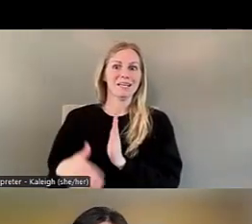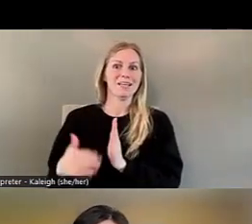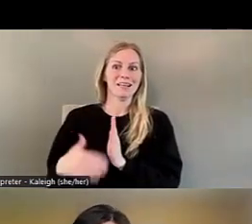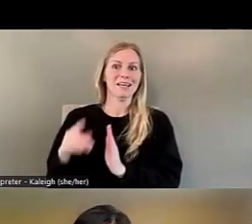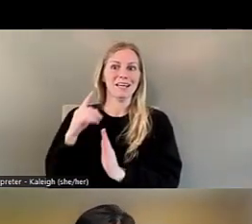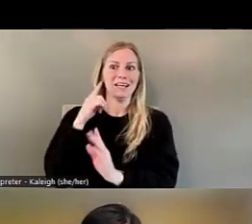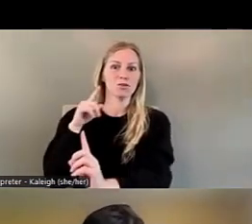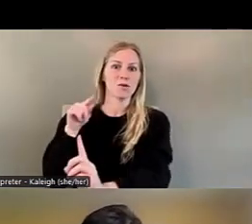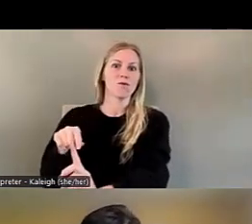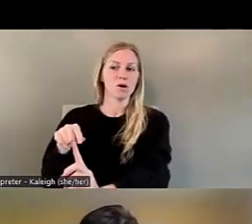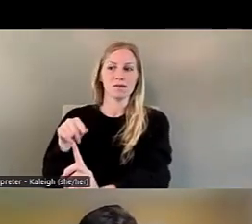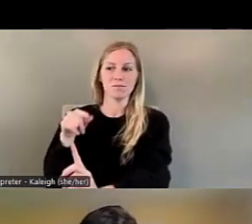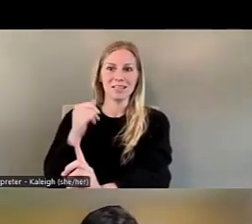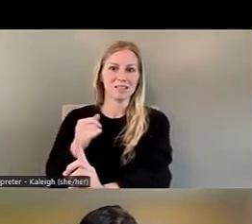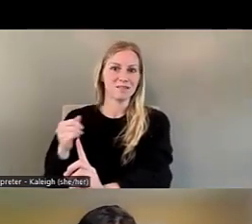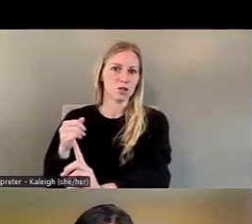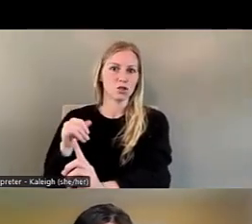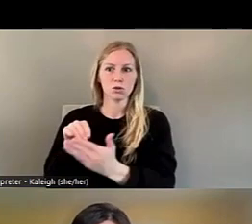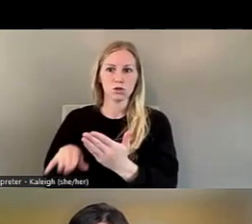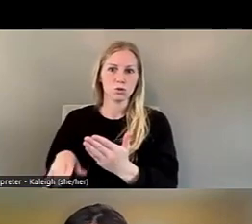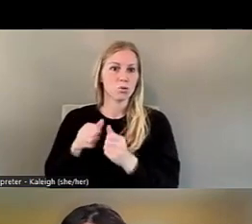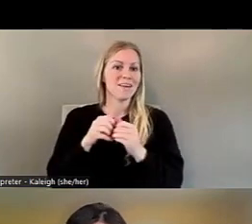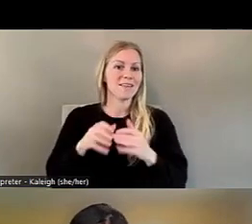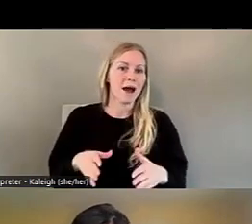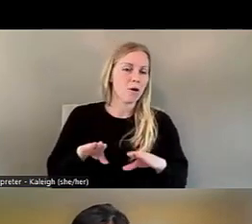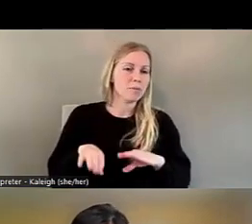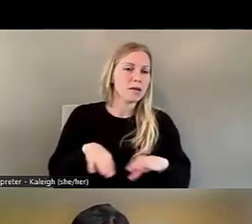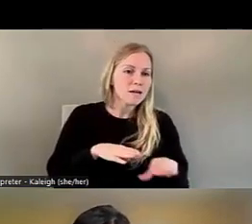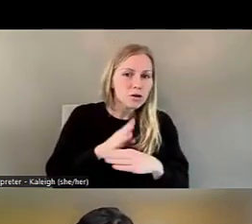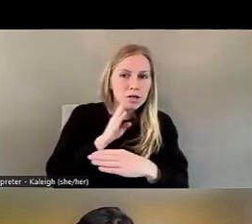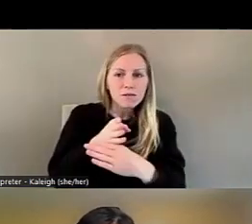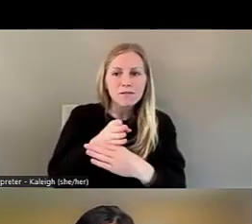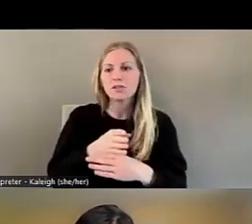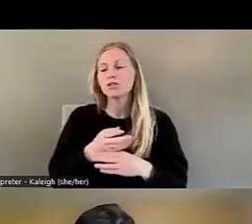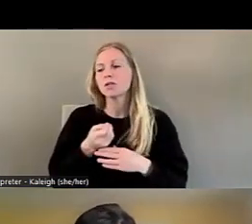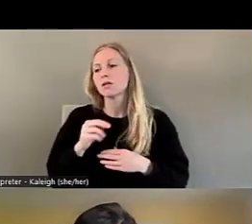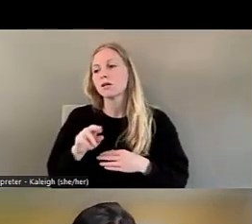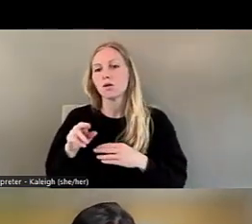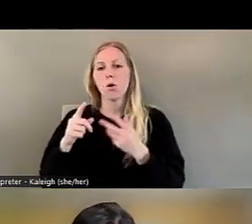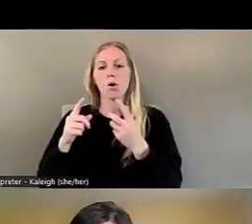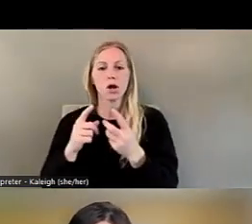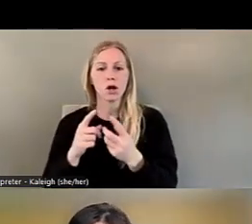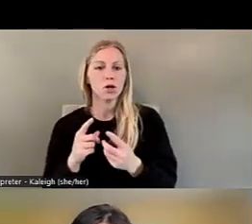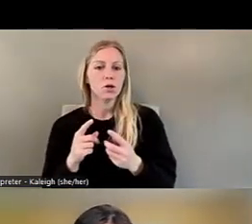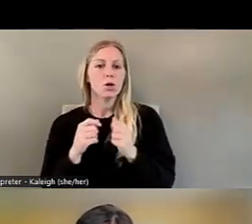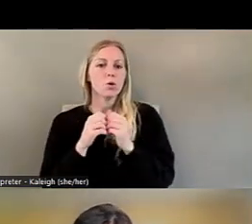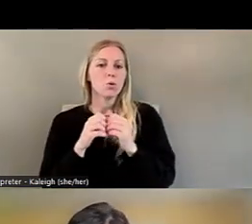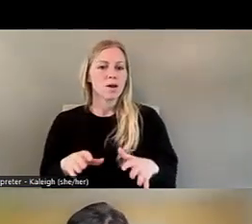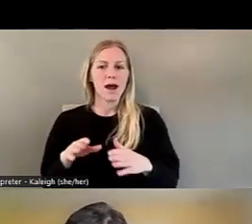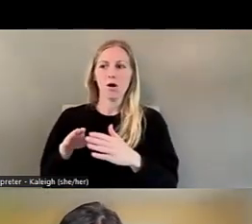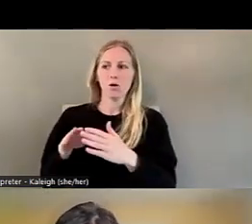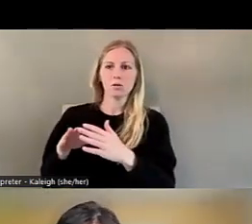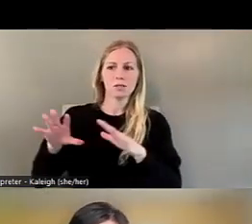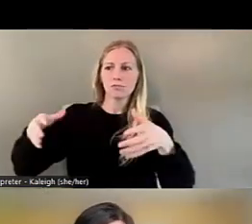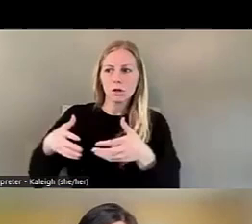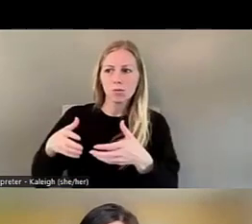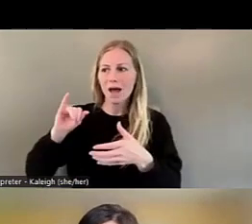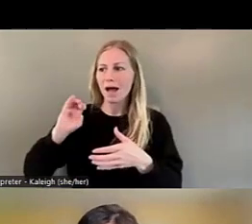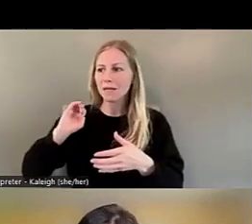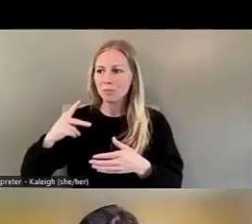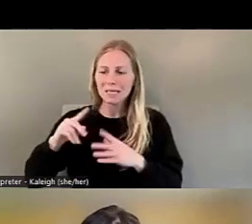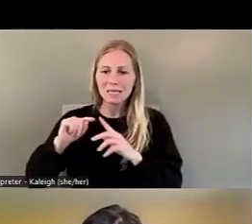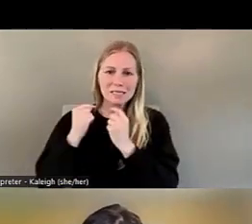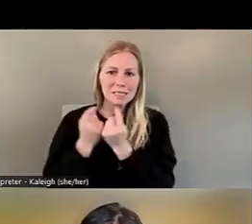student without using behavioral interventions, without, for example, convening the IEP team, conducting a functional behavioral